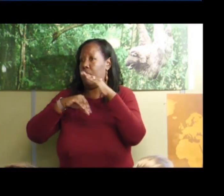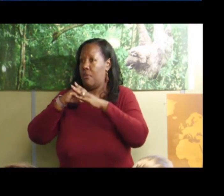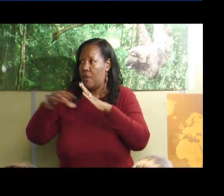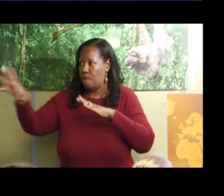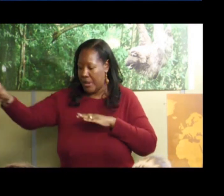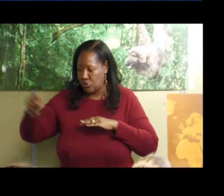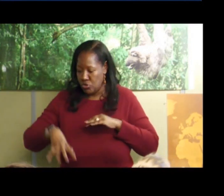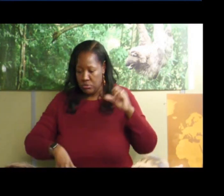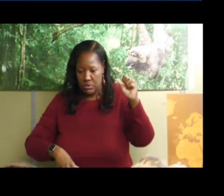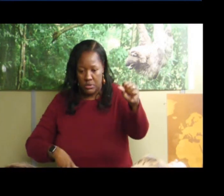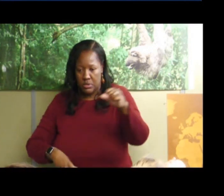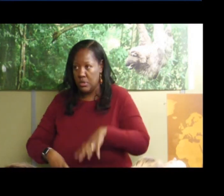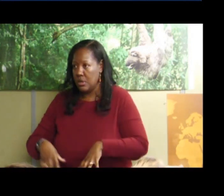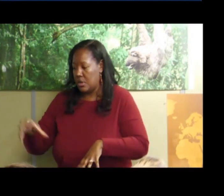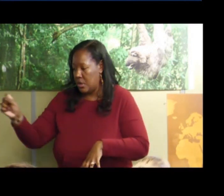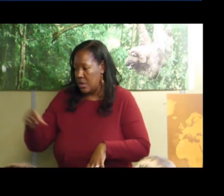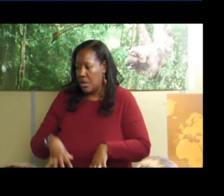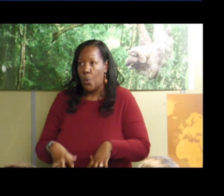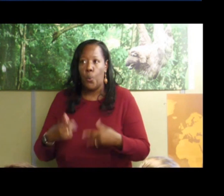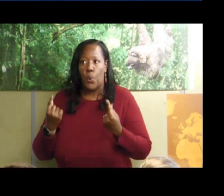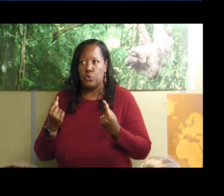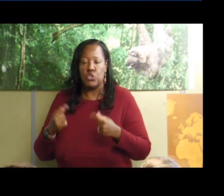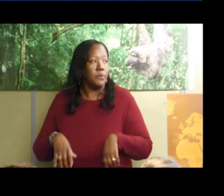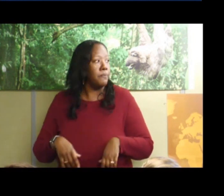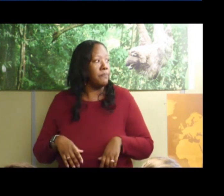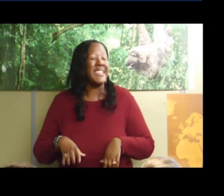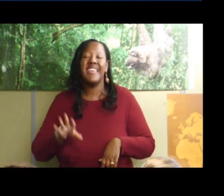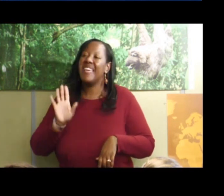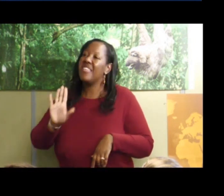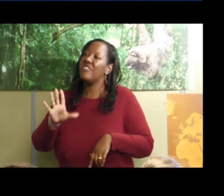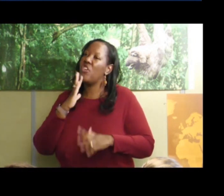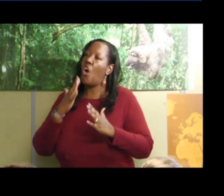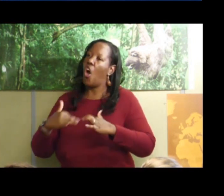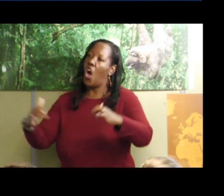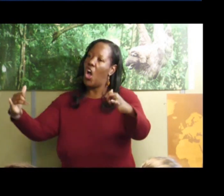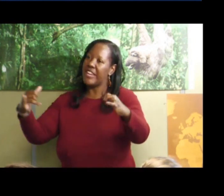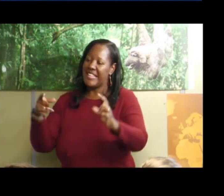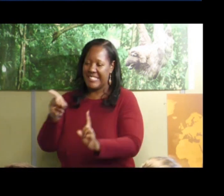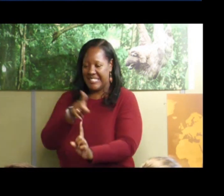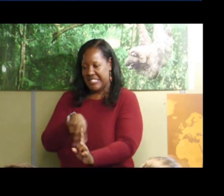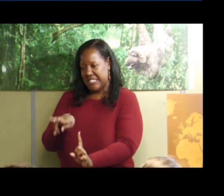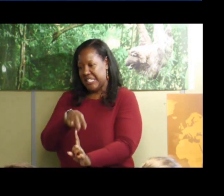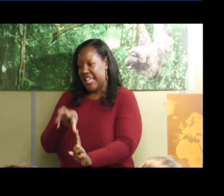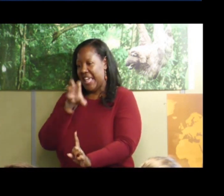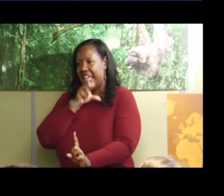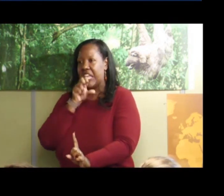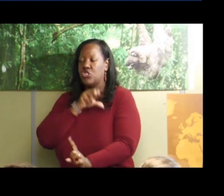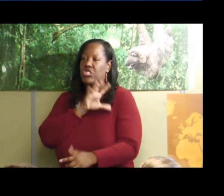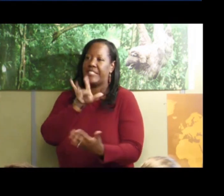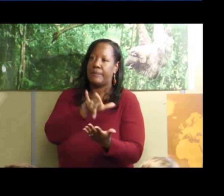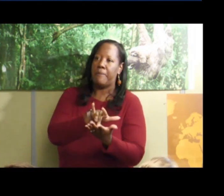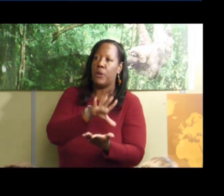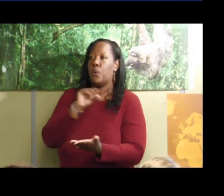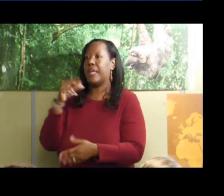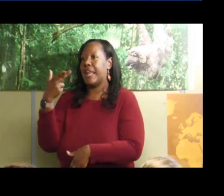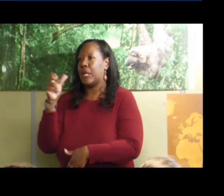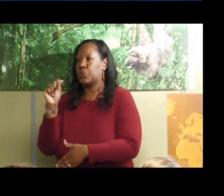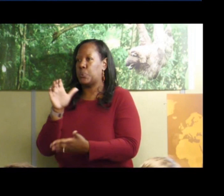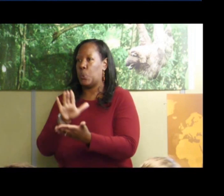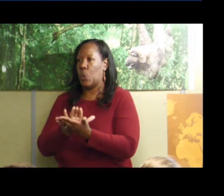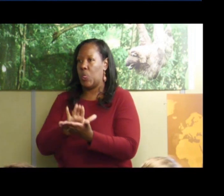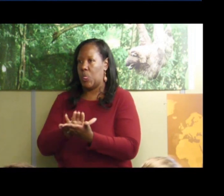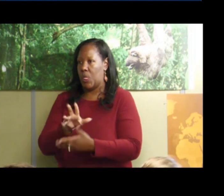if you were forced to move suddenly. The target audience for this exhibition was middle school and high school students. We